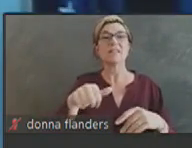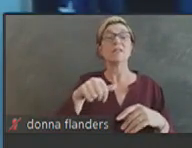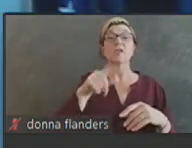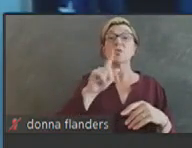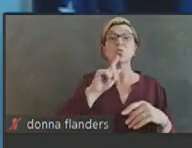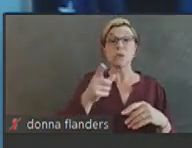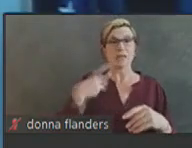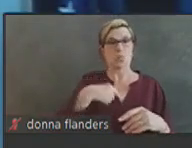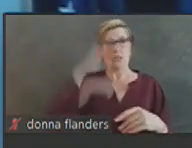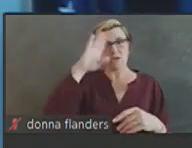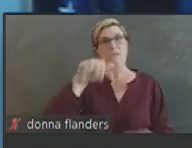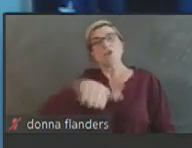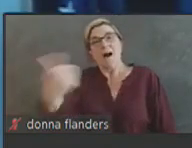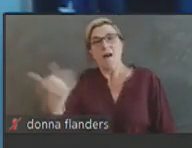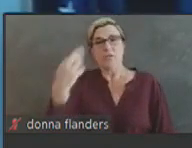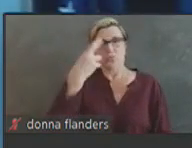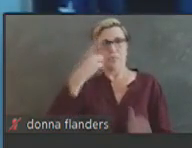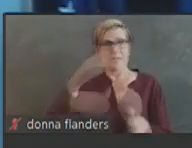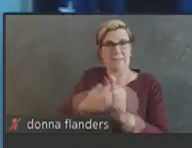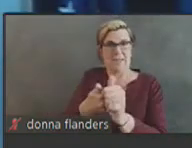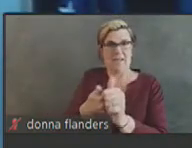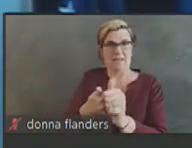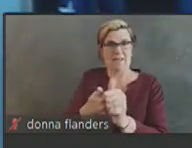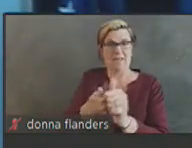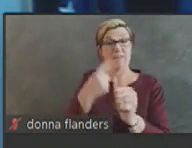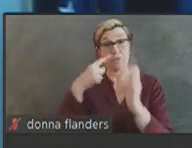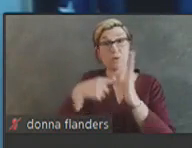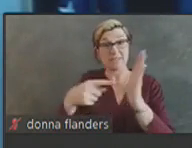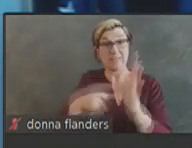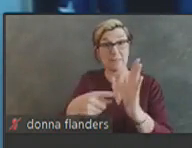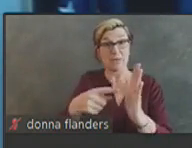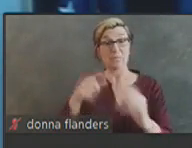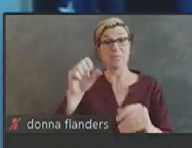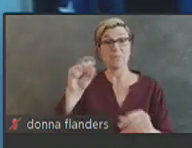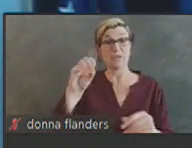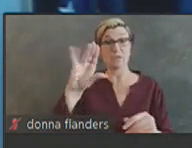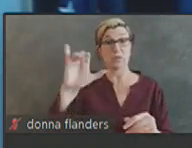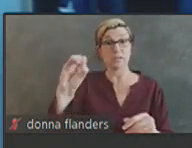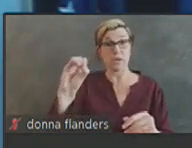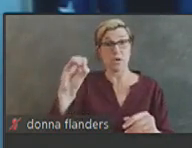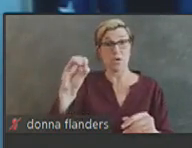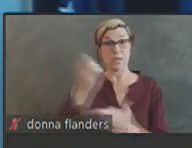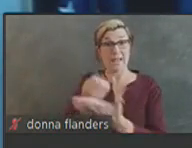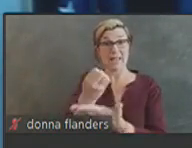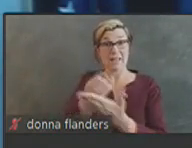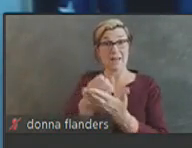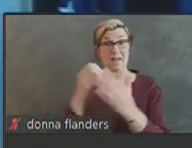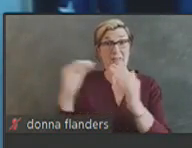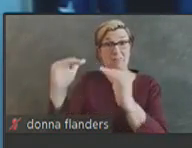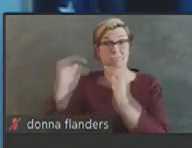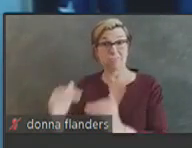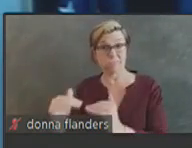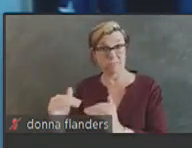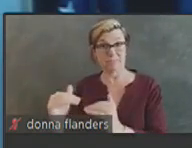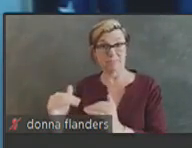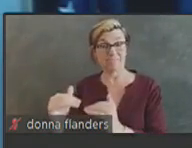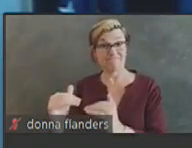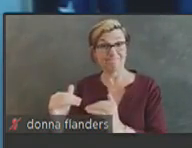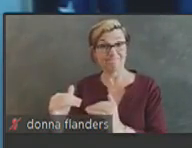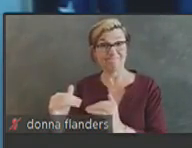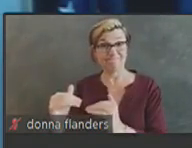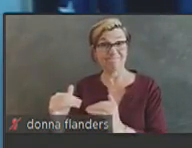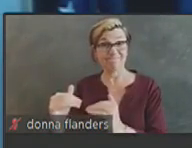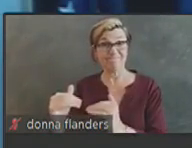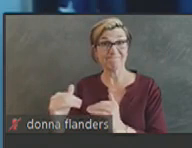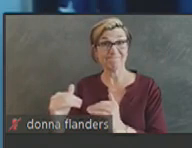And one of the key drivers is you look at the men and women who are working in